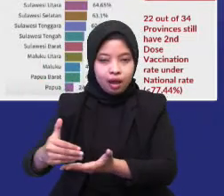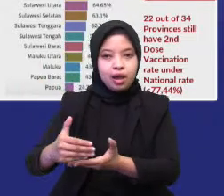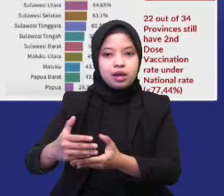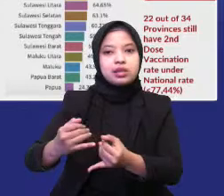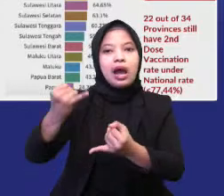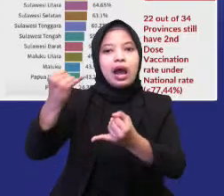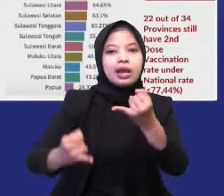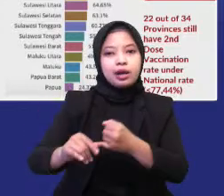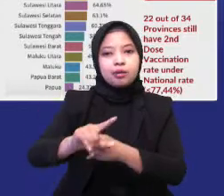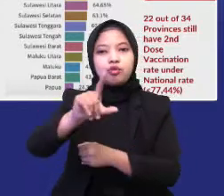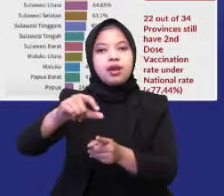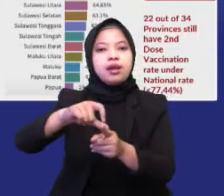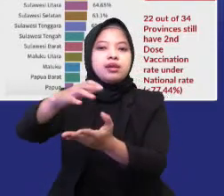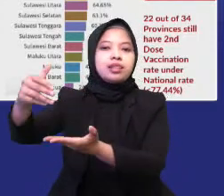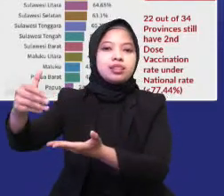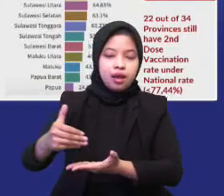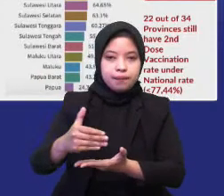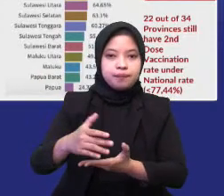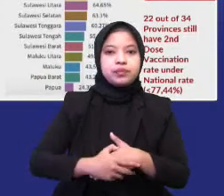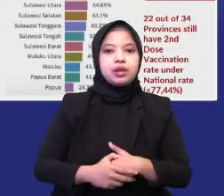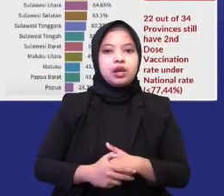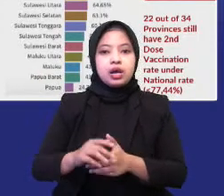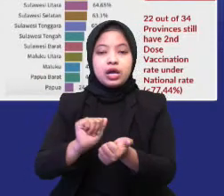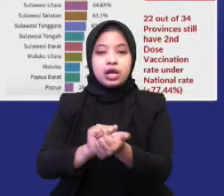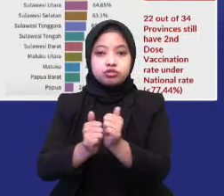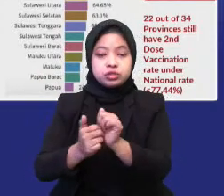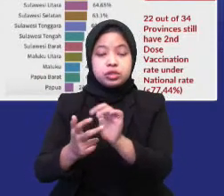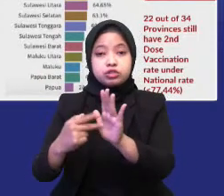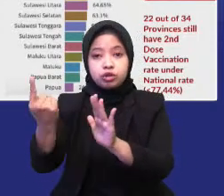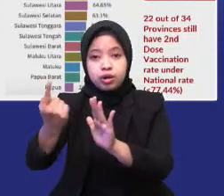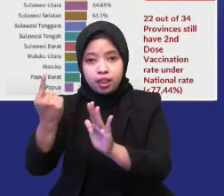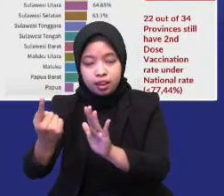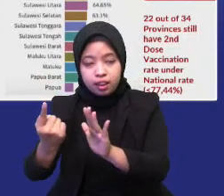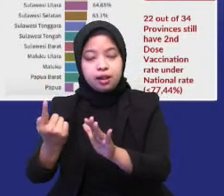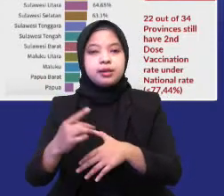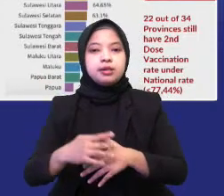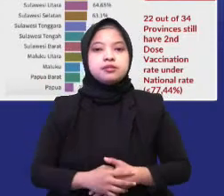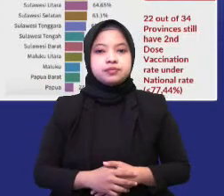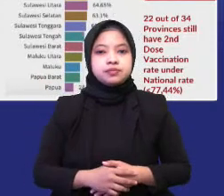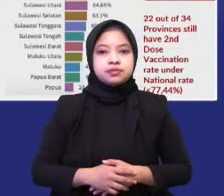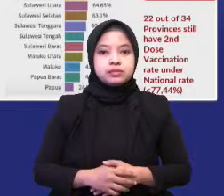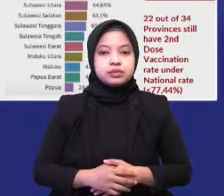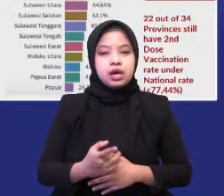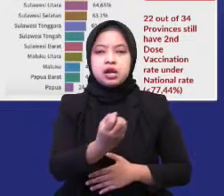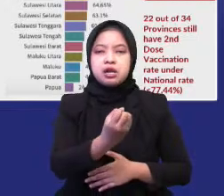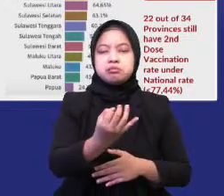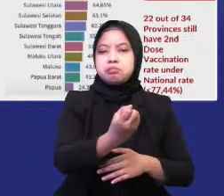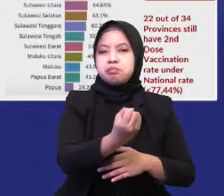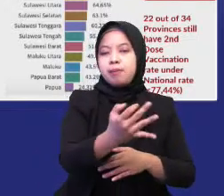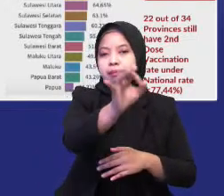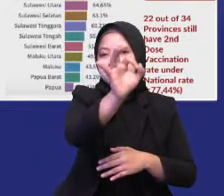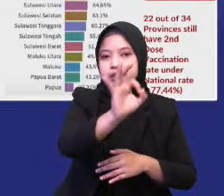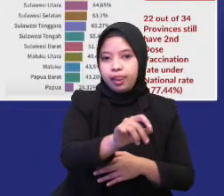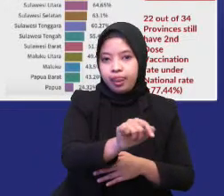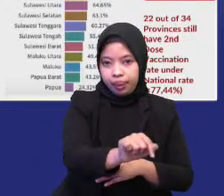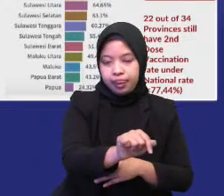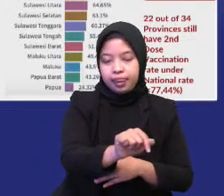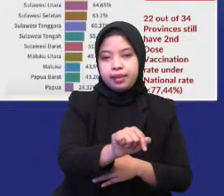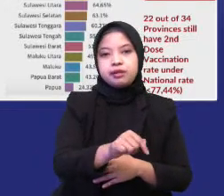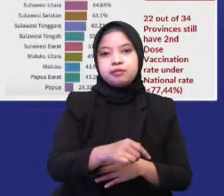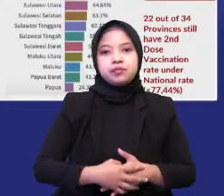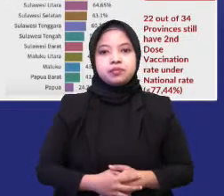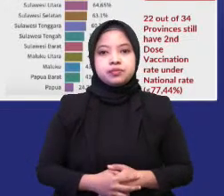6 weeks. And the national active cases percentage, which is around 1%, is far